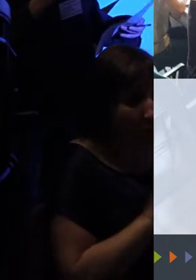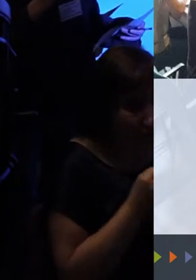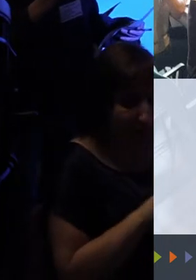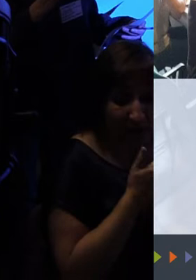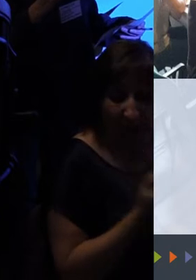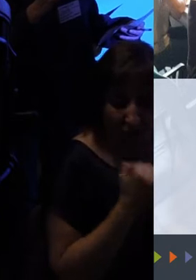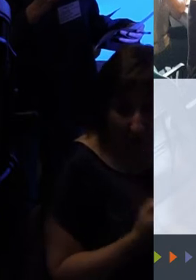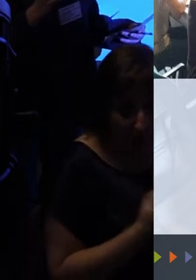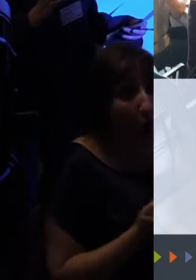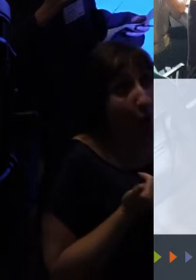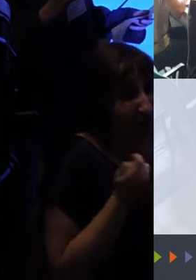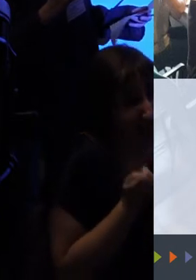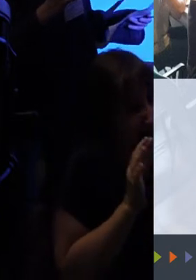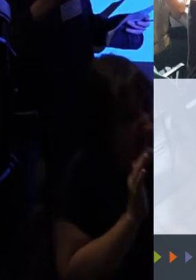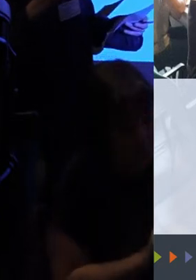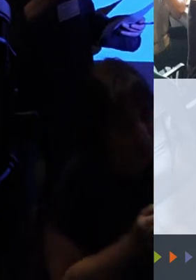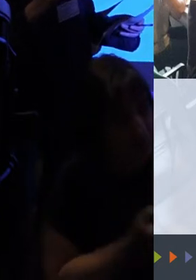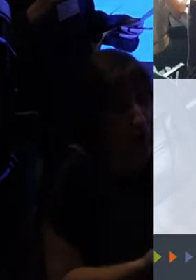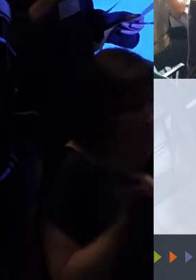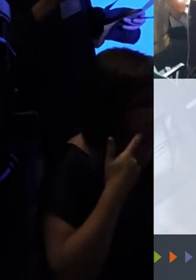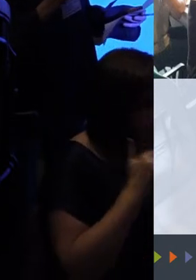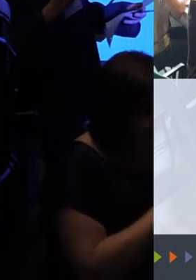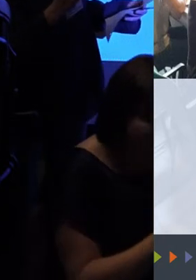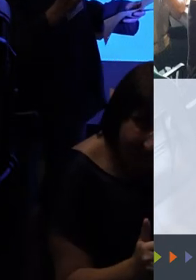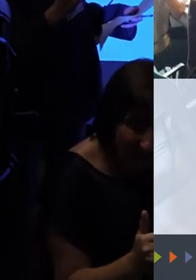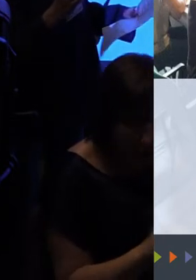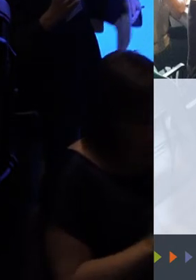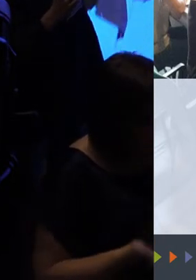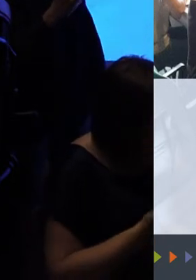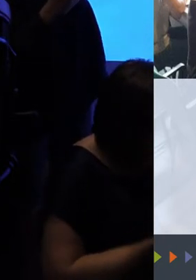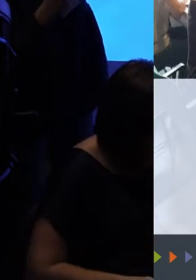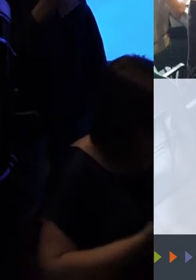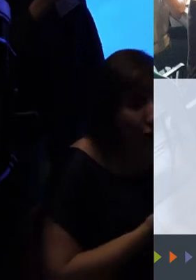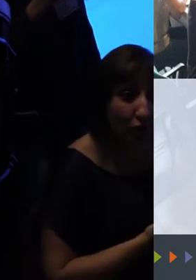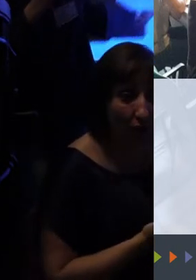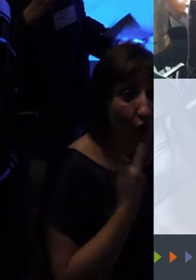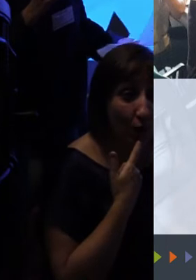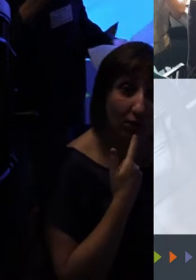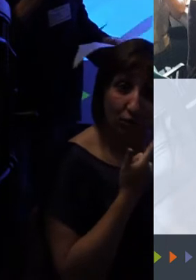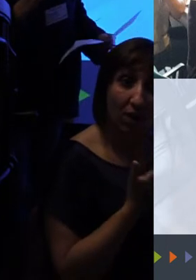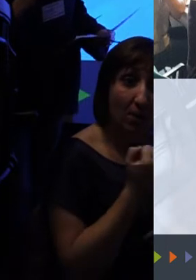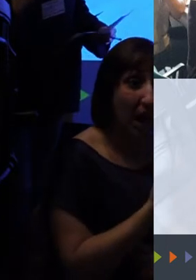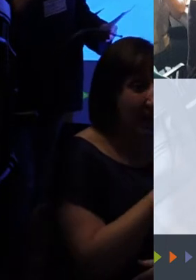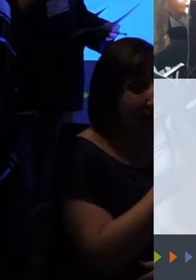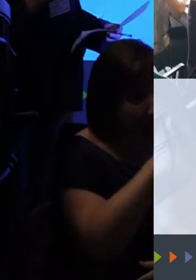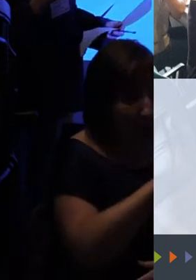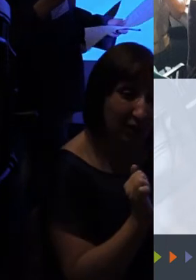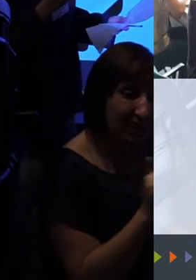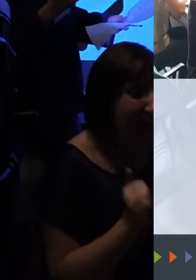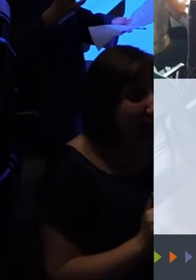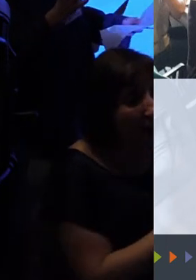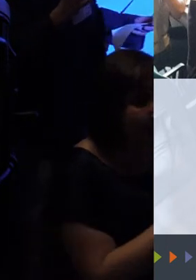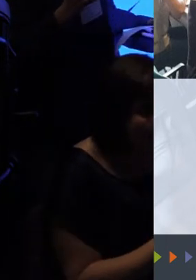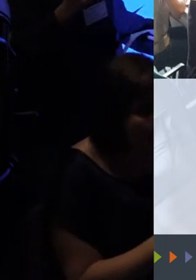end of March. We more or less did. We did a survey. We had a discussion day in Burnham, which was there, which we had 90 people sign up for.